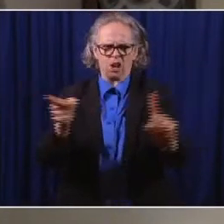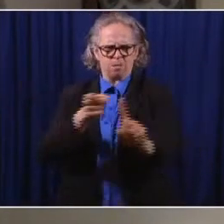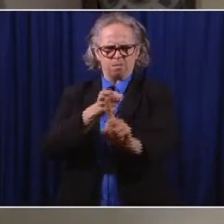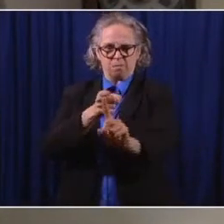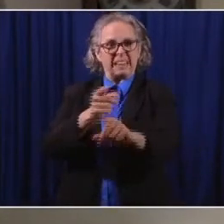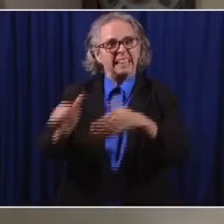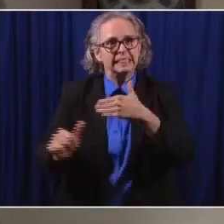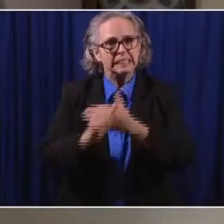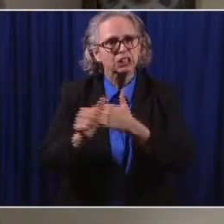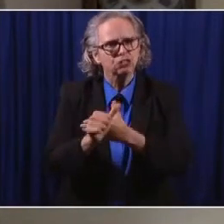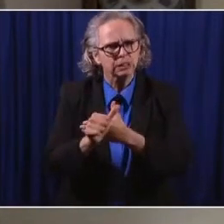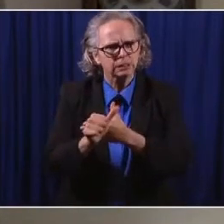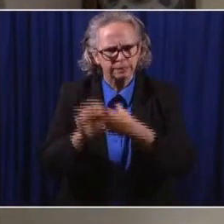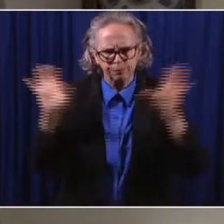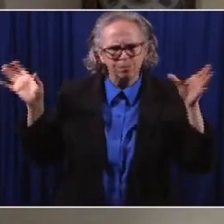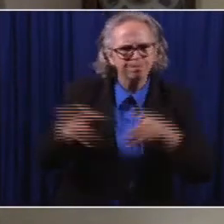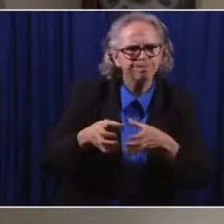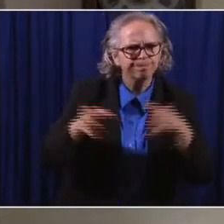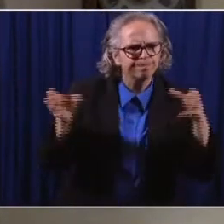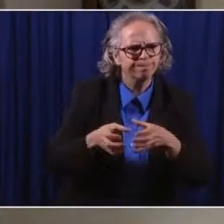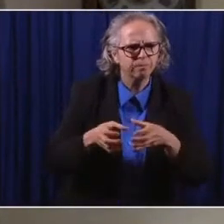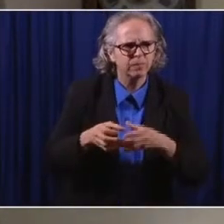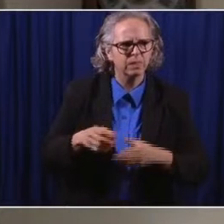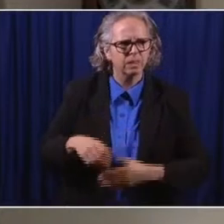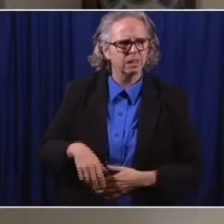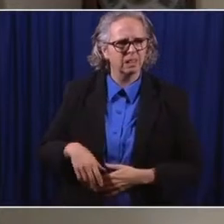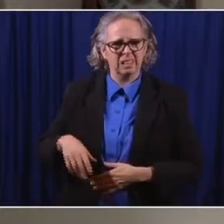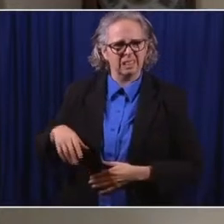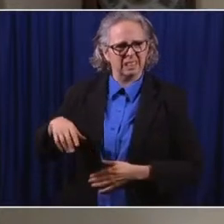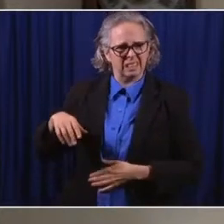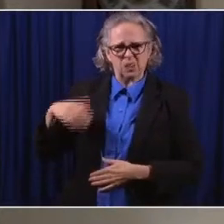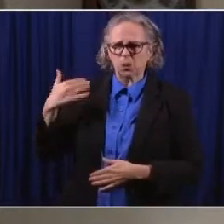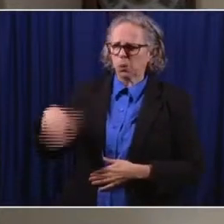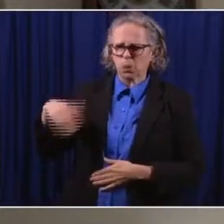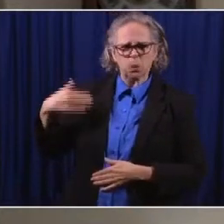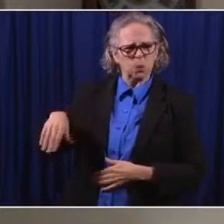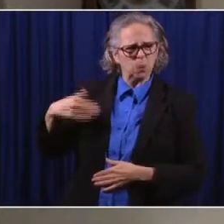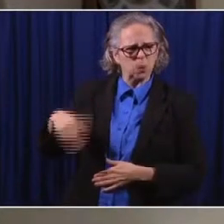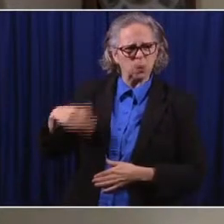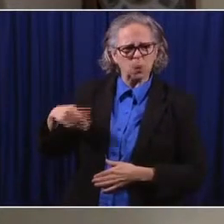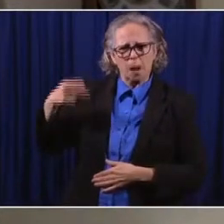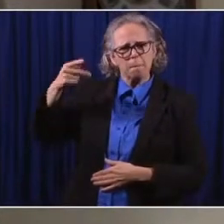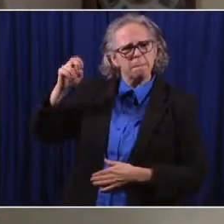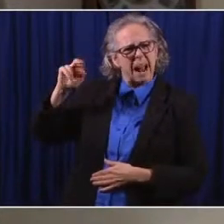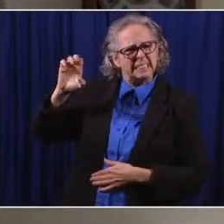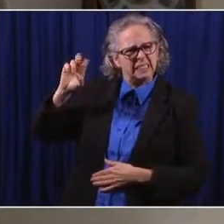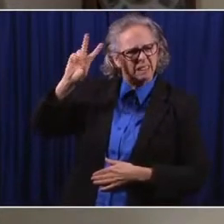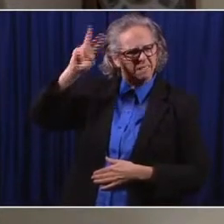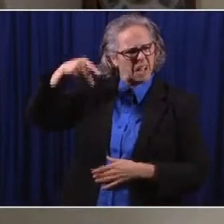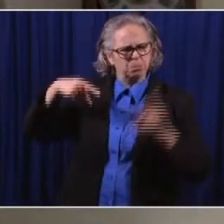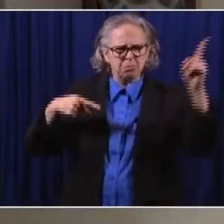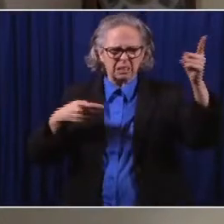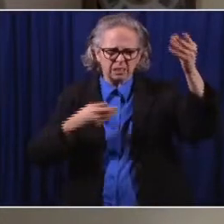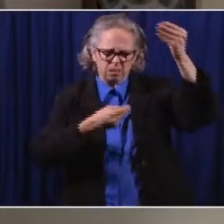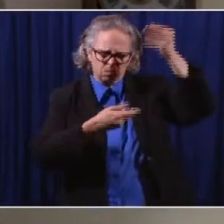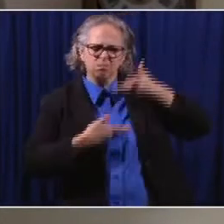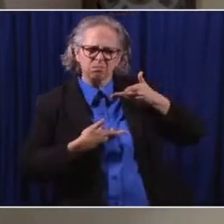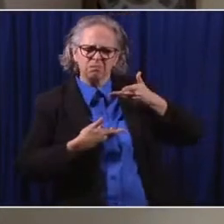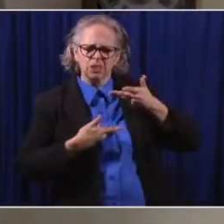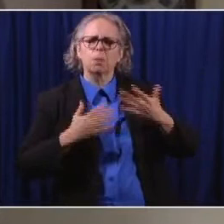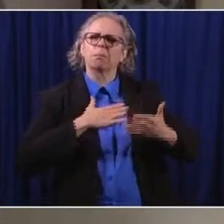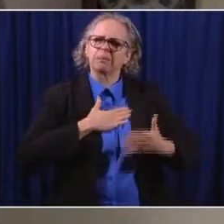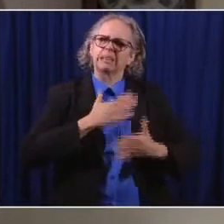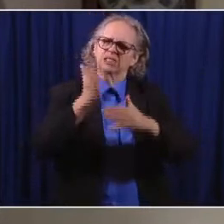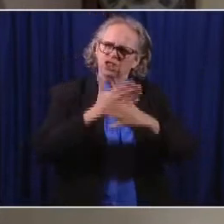Pence expressed it directly to me and asked me to share with all of you the message of please, please